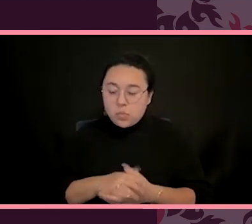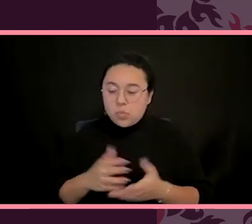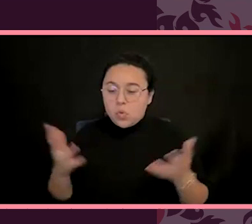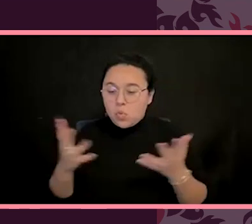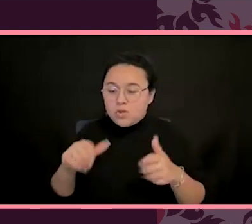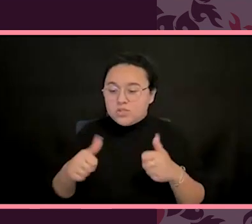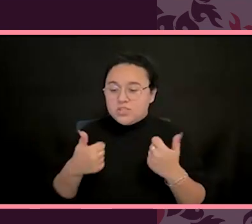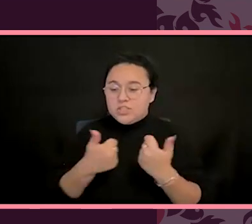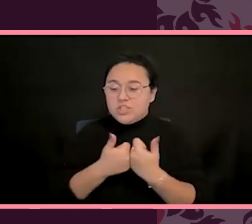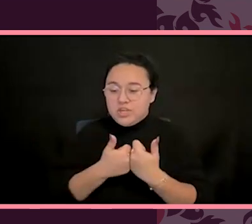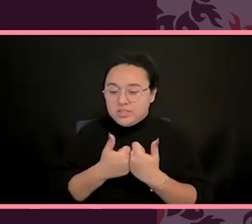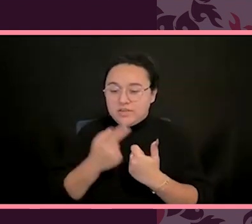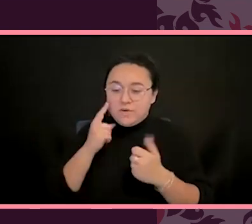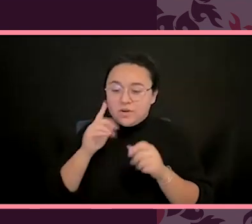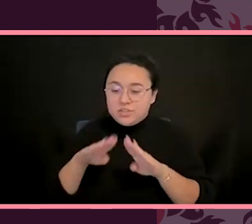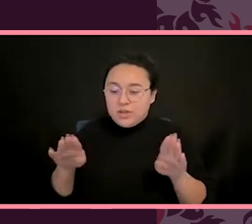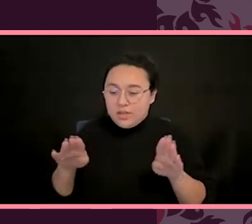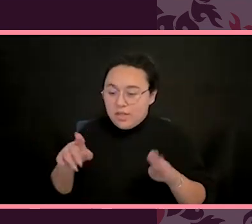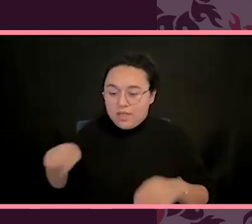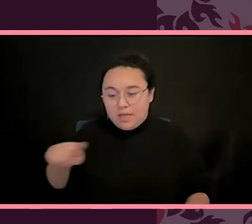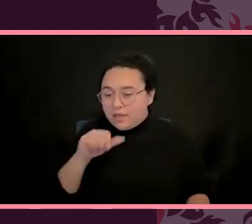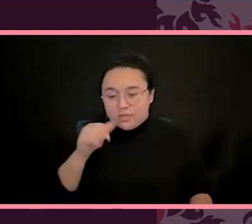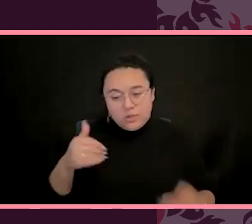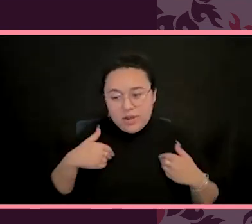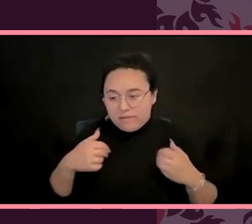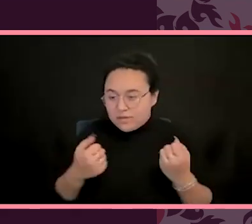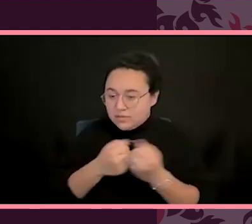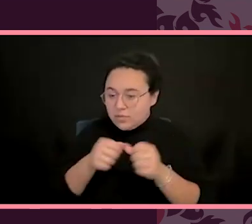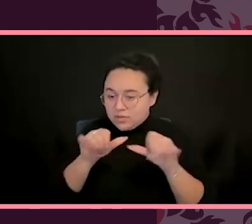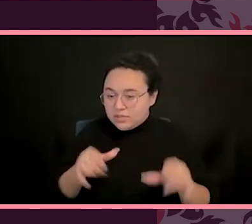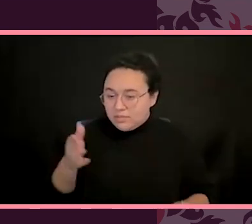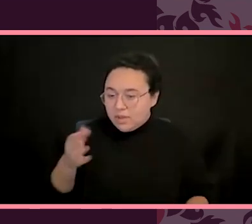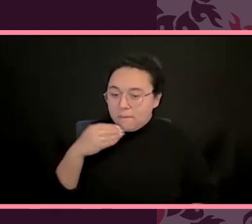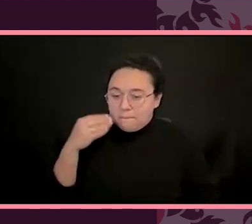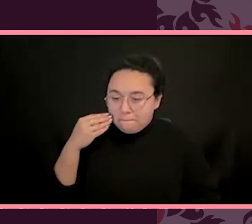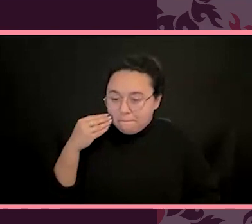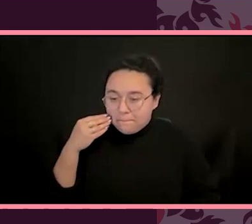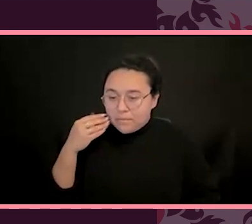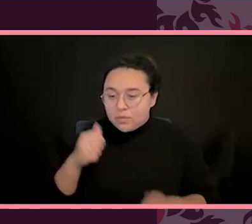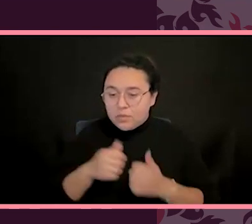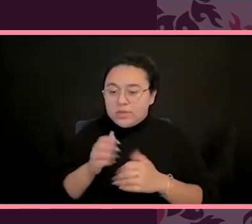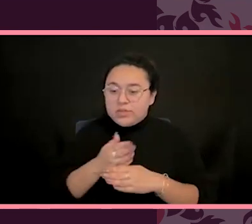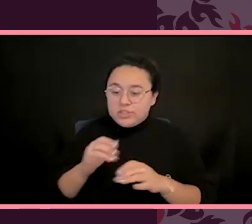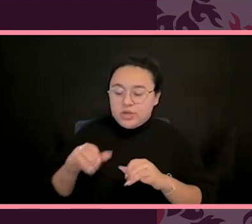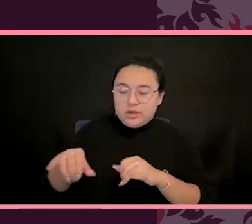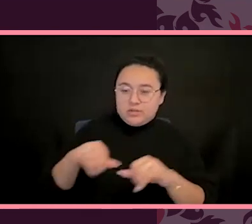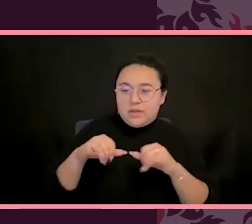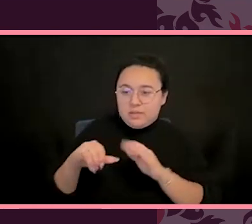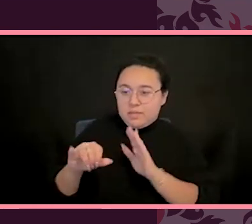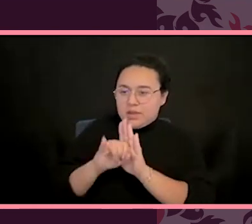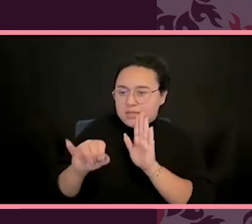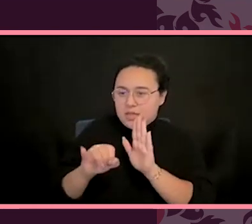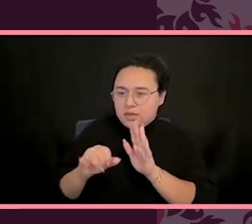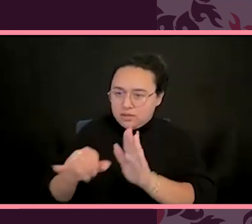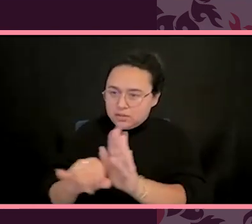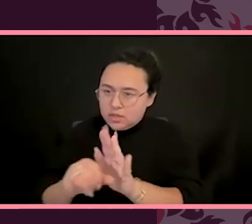the challenges when children do not have a support system at home with a shared identity? I have the